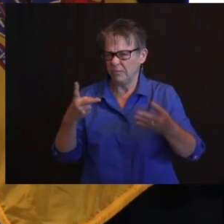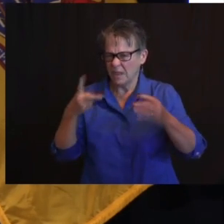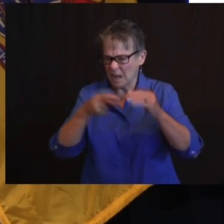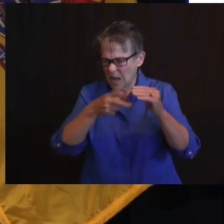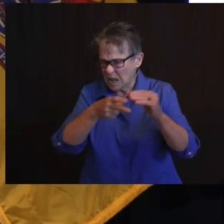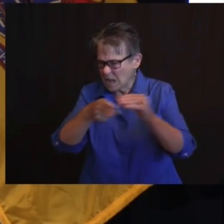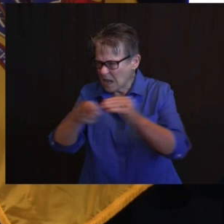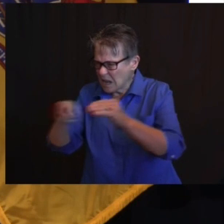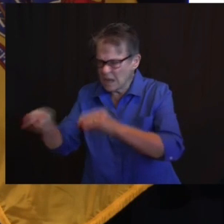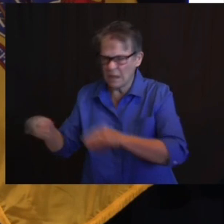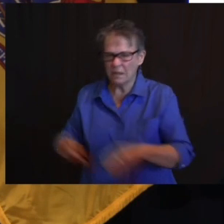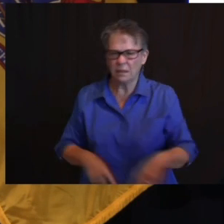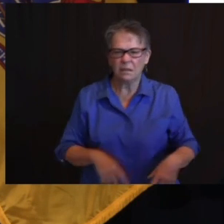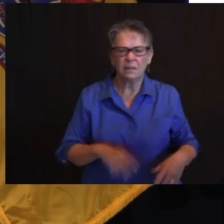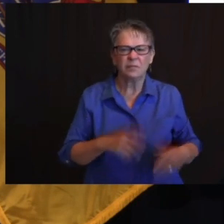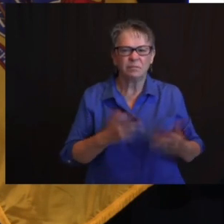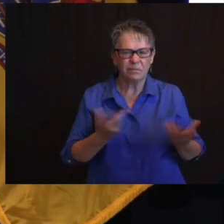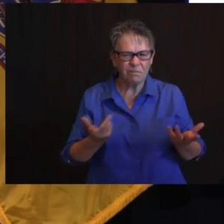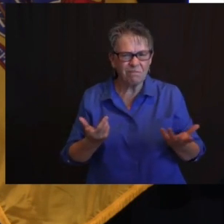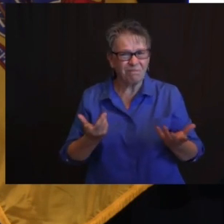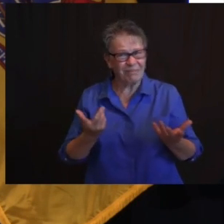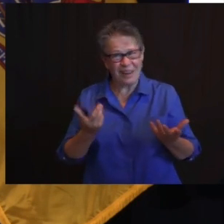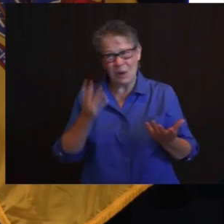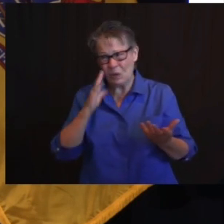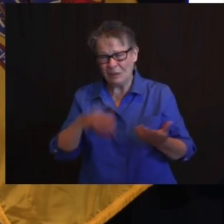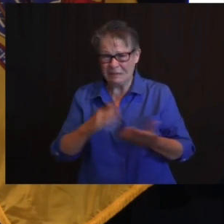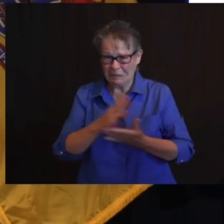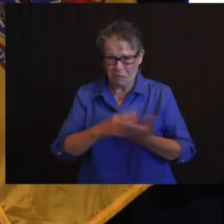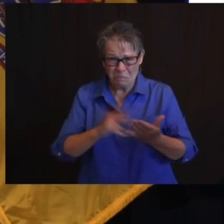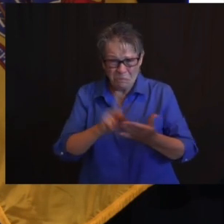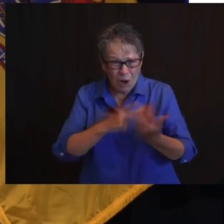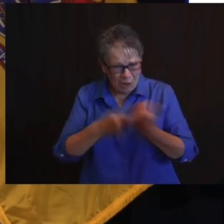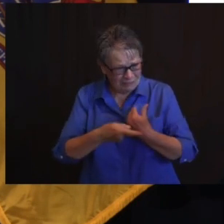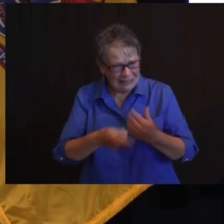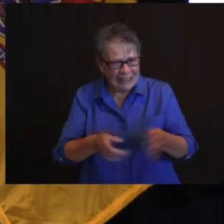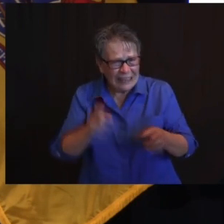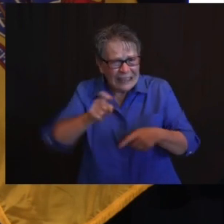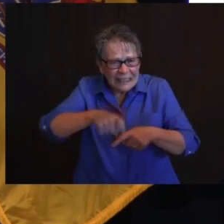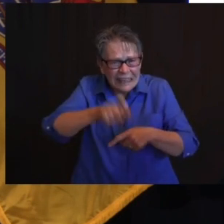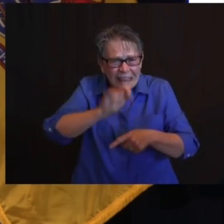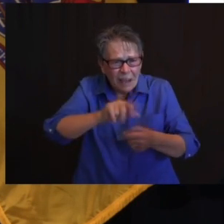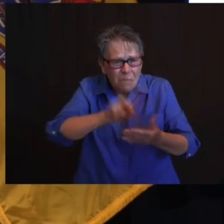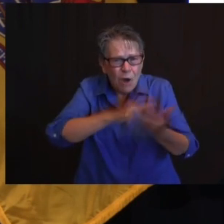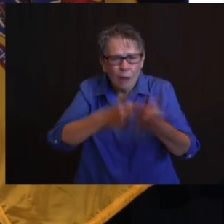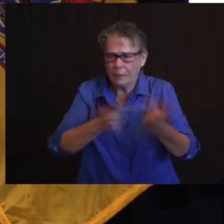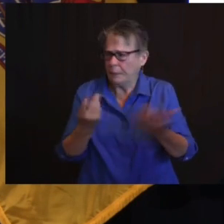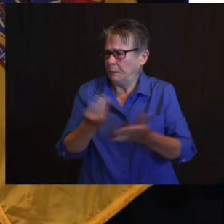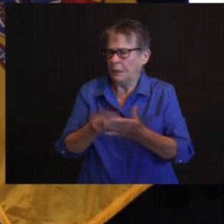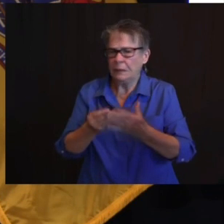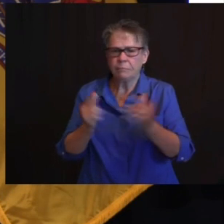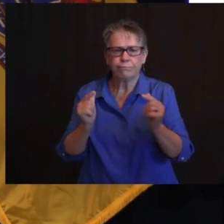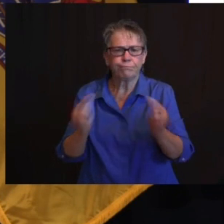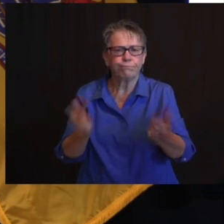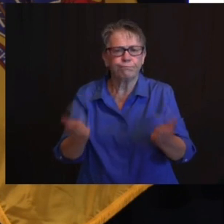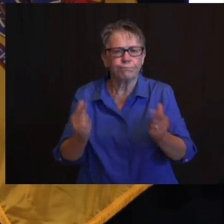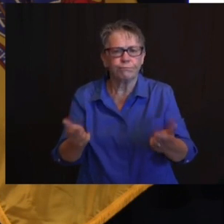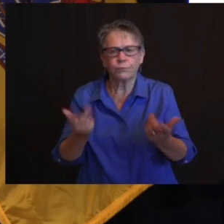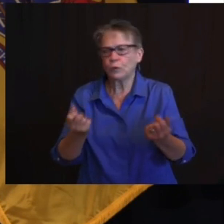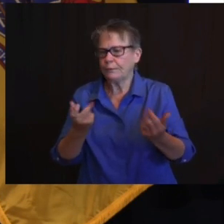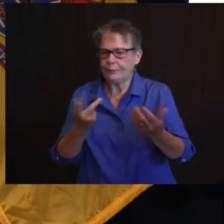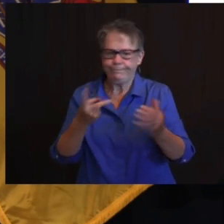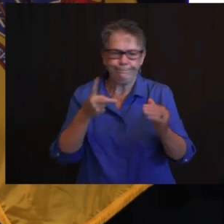time, public education, public health, you name it, we have had no choice.